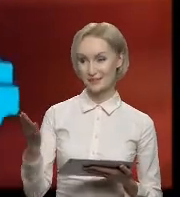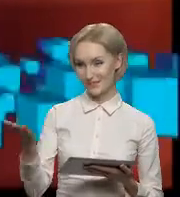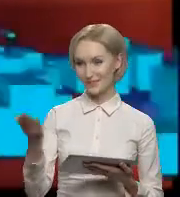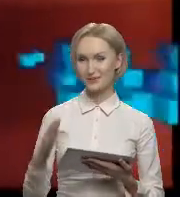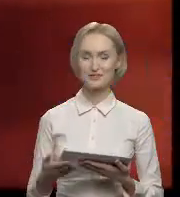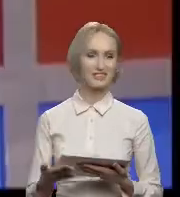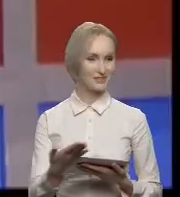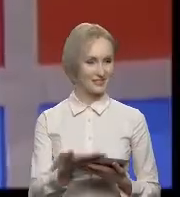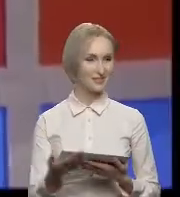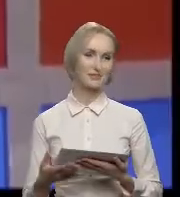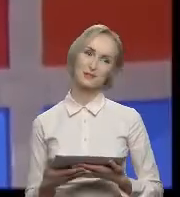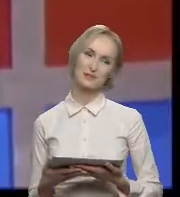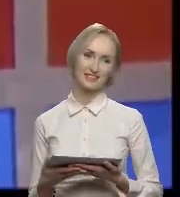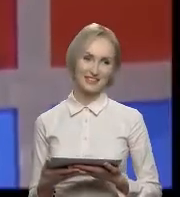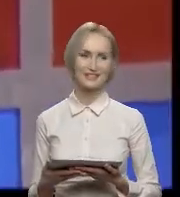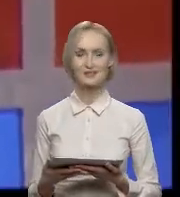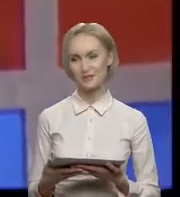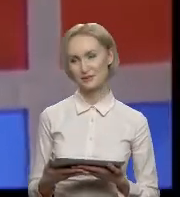You're not gonna.